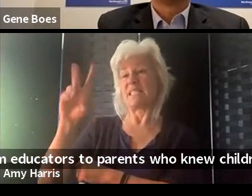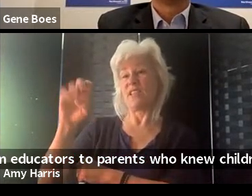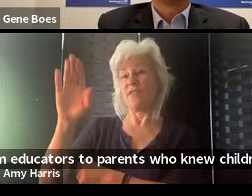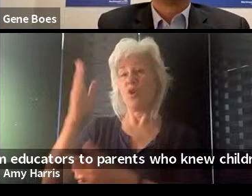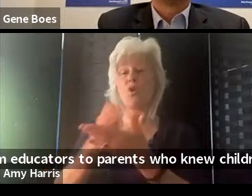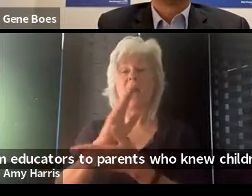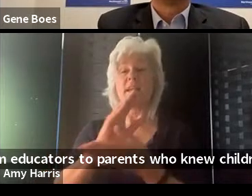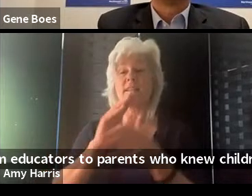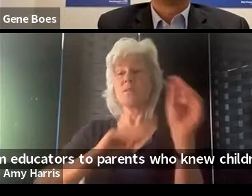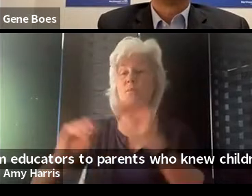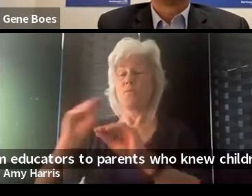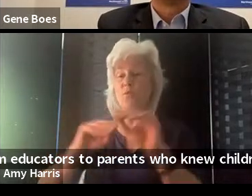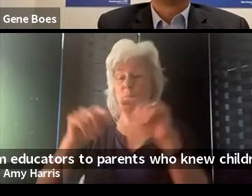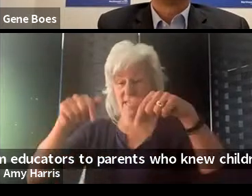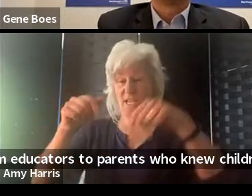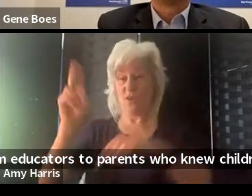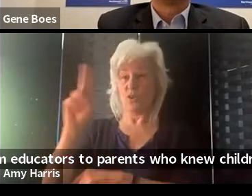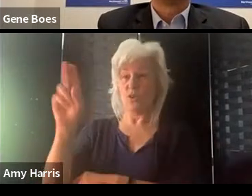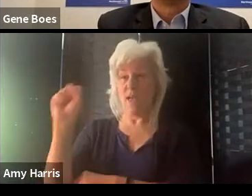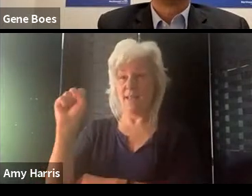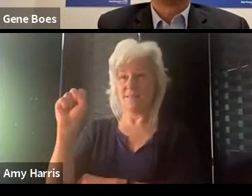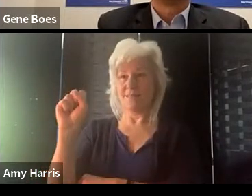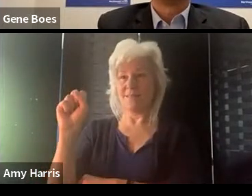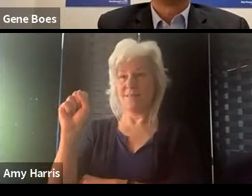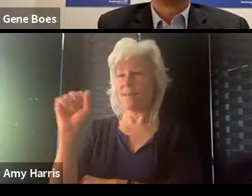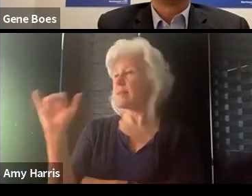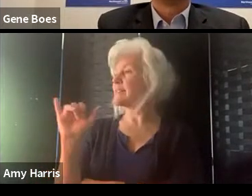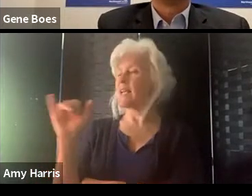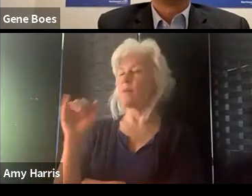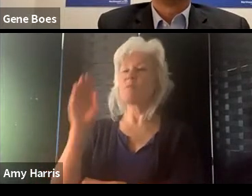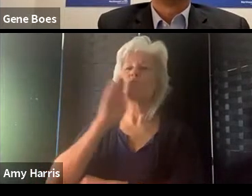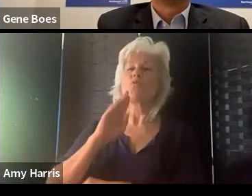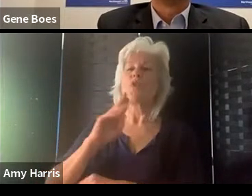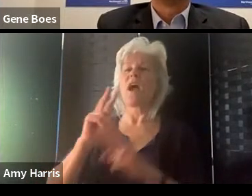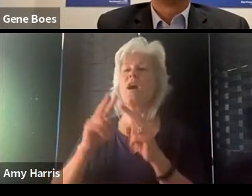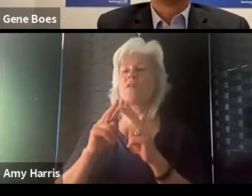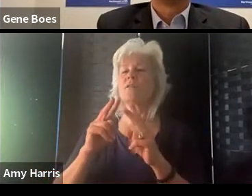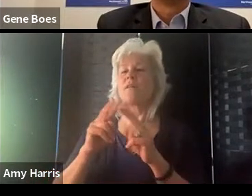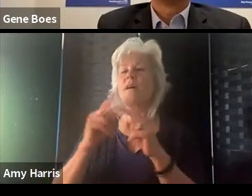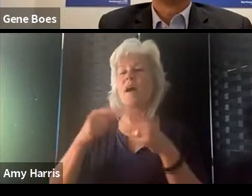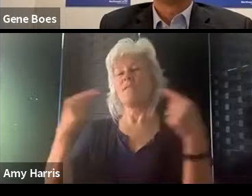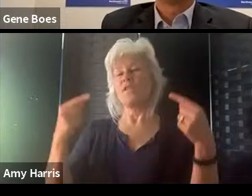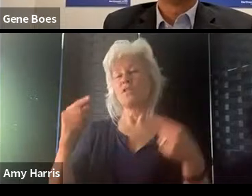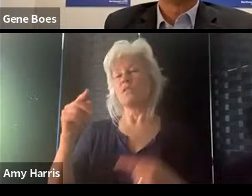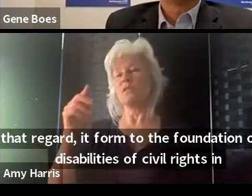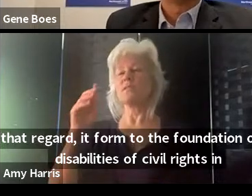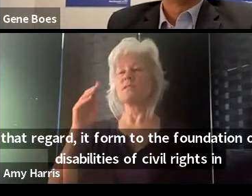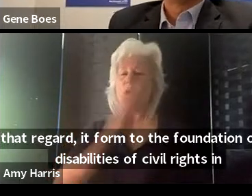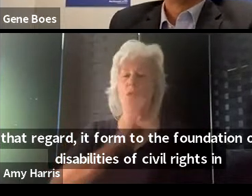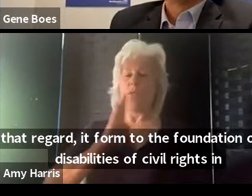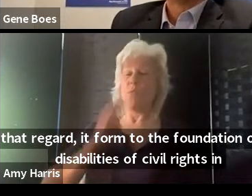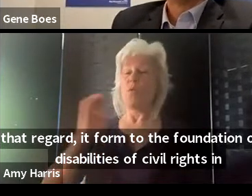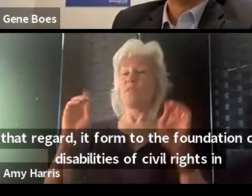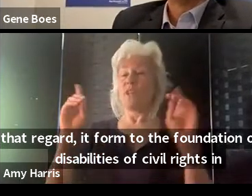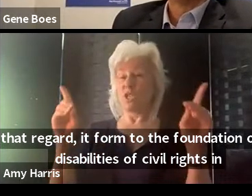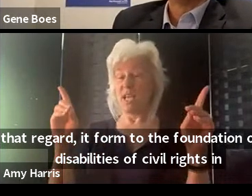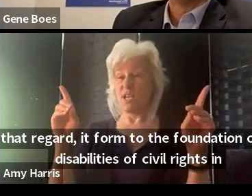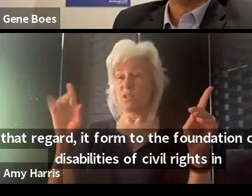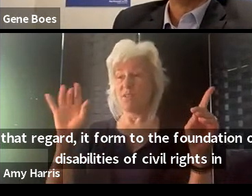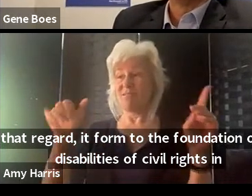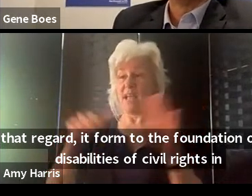as Brown versus Board of Education in 1955 established that individuals of